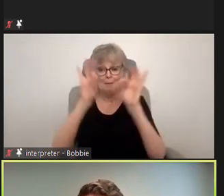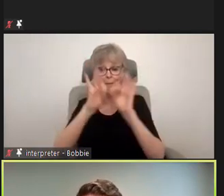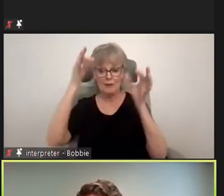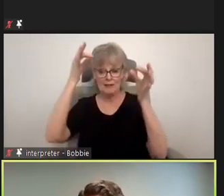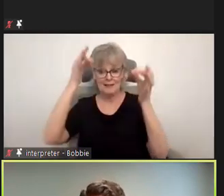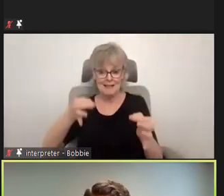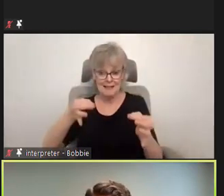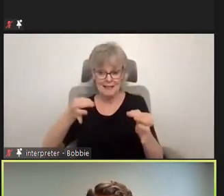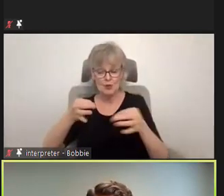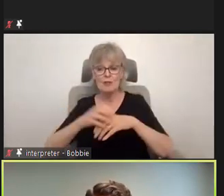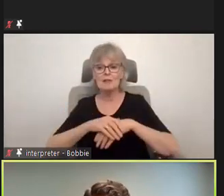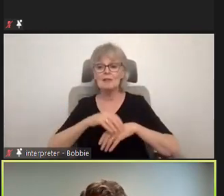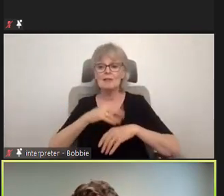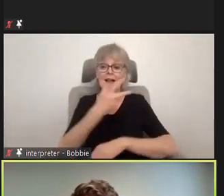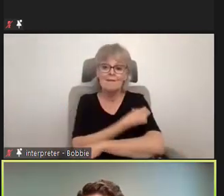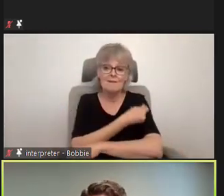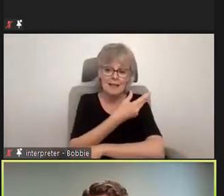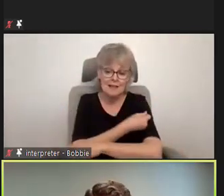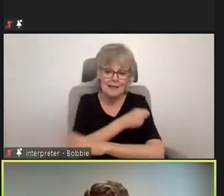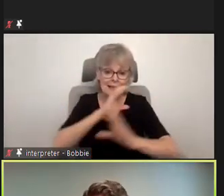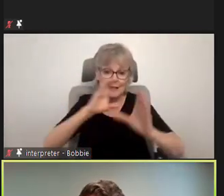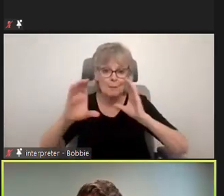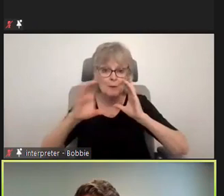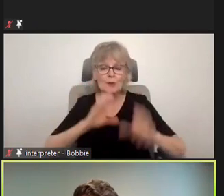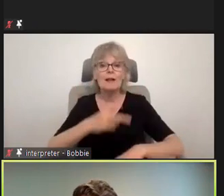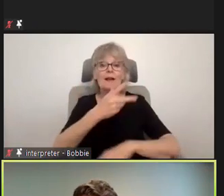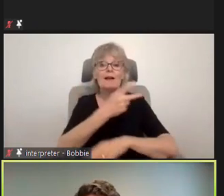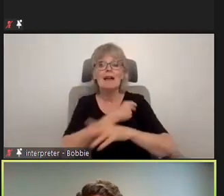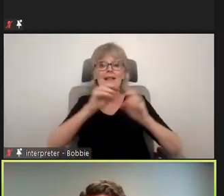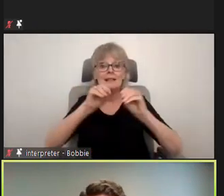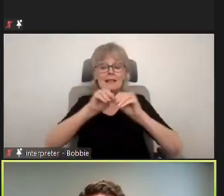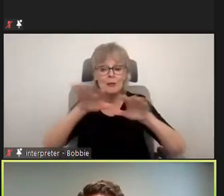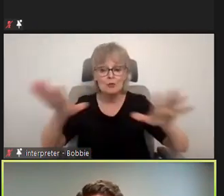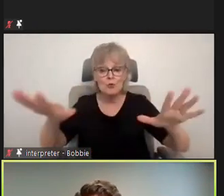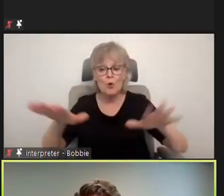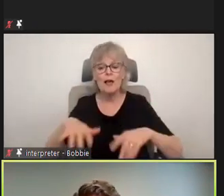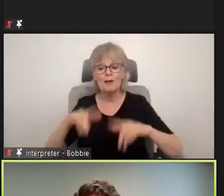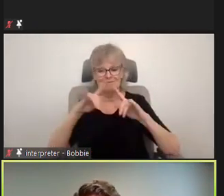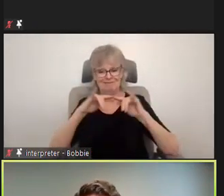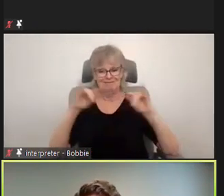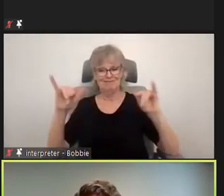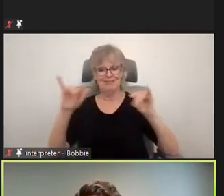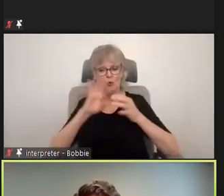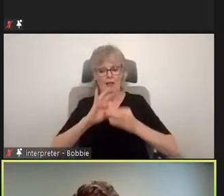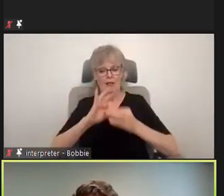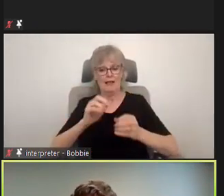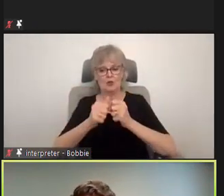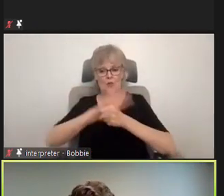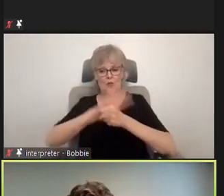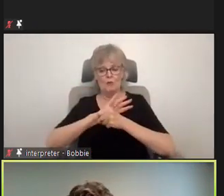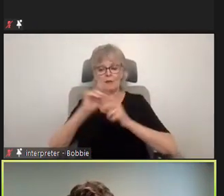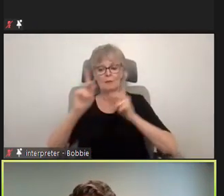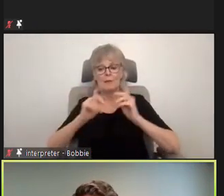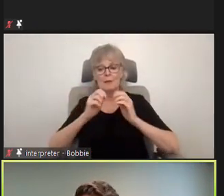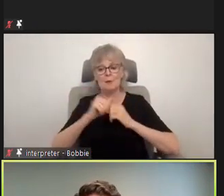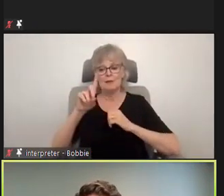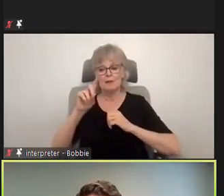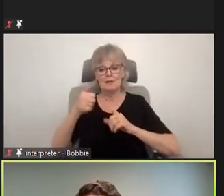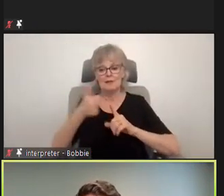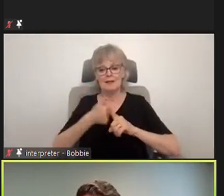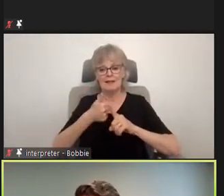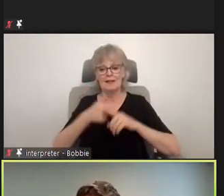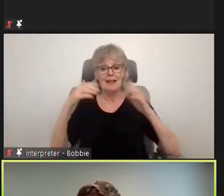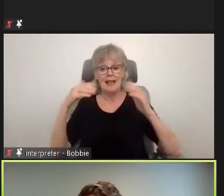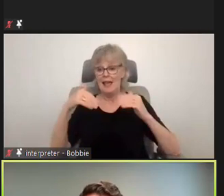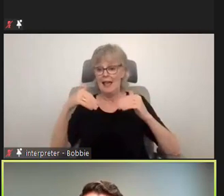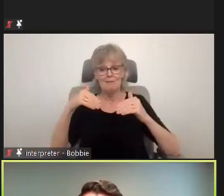example, vaccine communication, vaccine rollout, all sorts of things related to COVID. People with disabilities themselves have not been